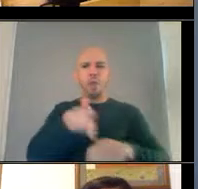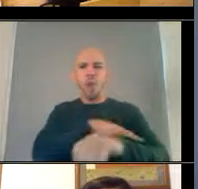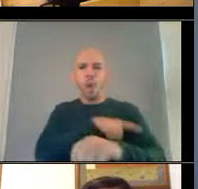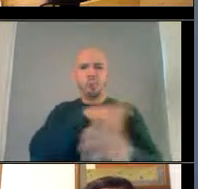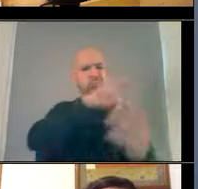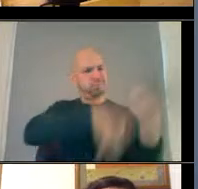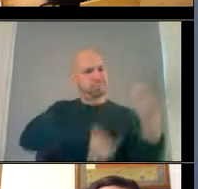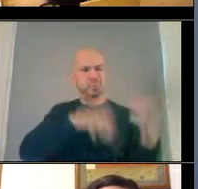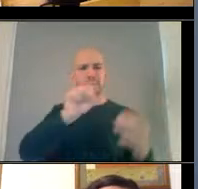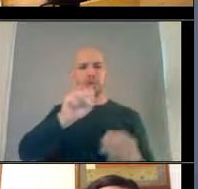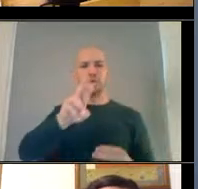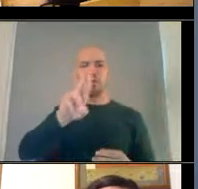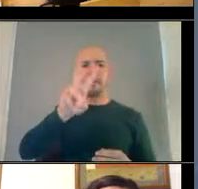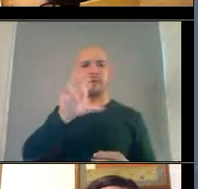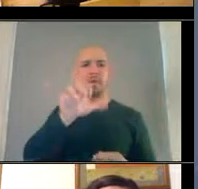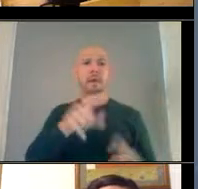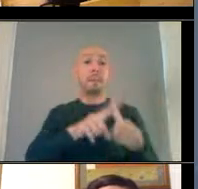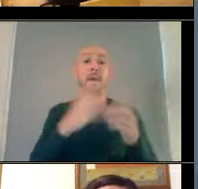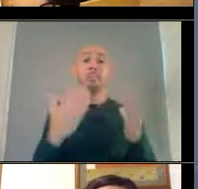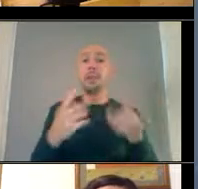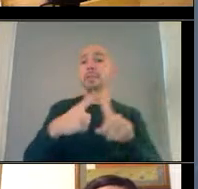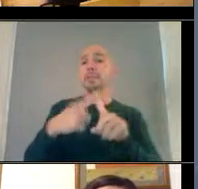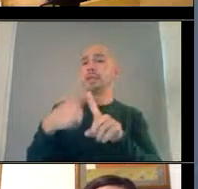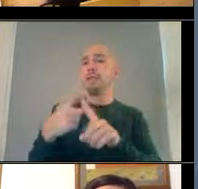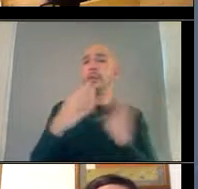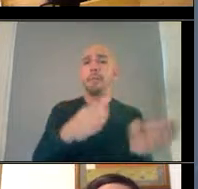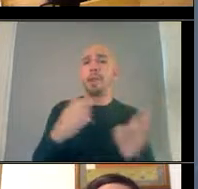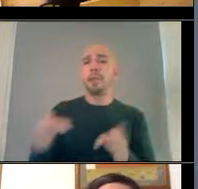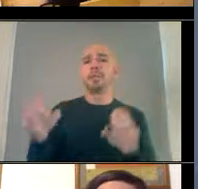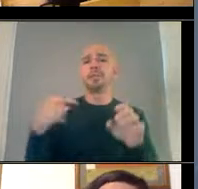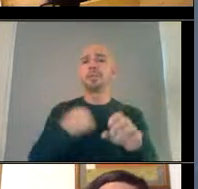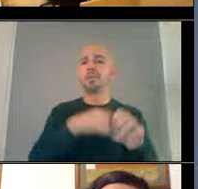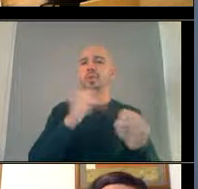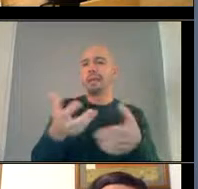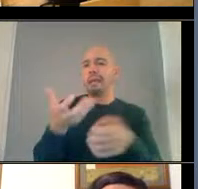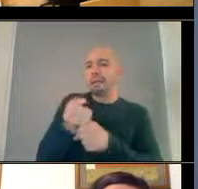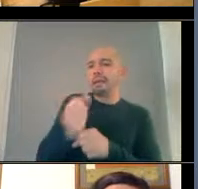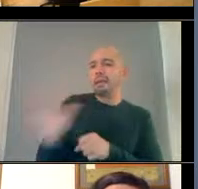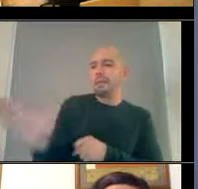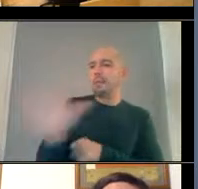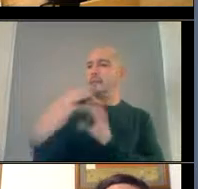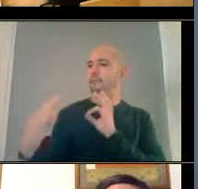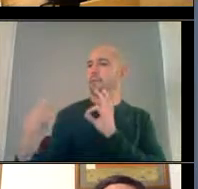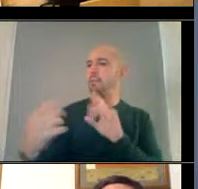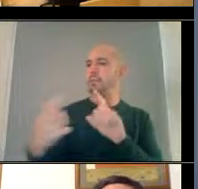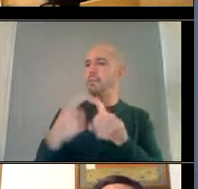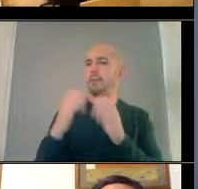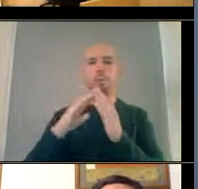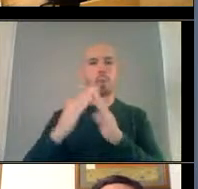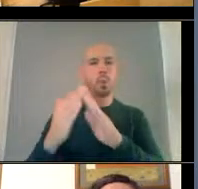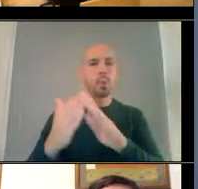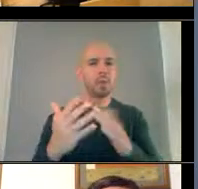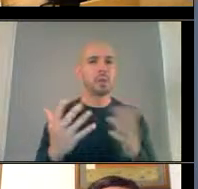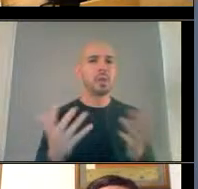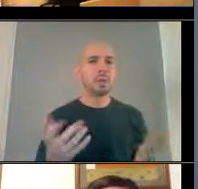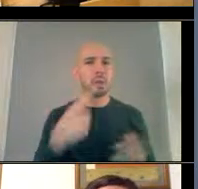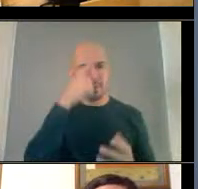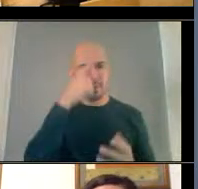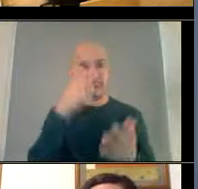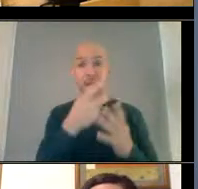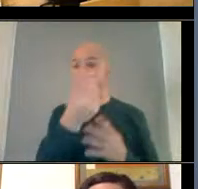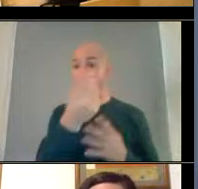methods diverse methods in terms of how we're um getting feedback from the community because um a lot of them